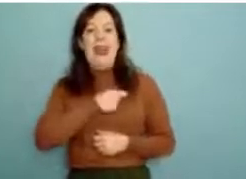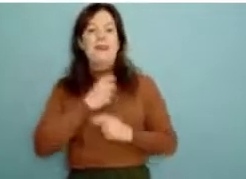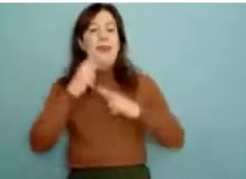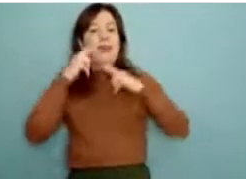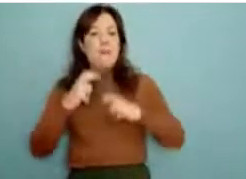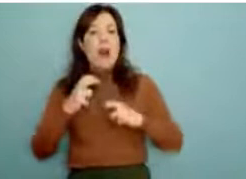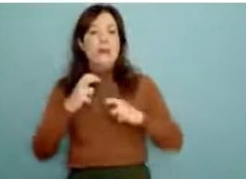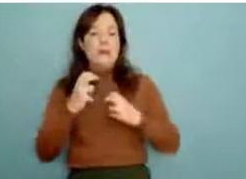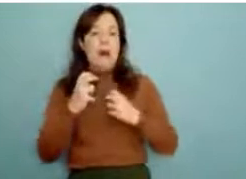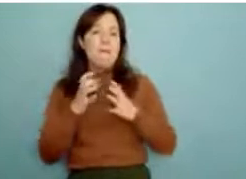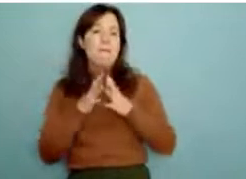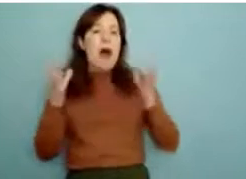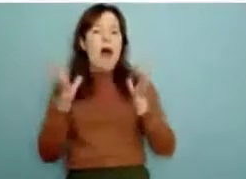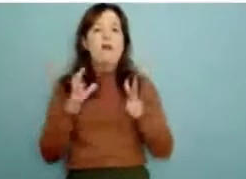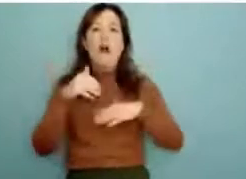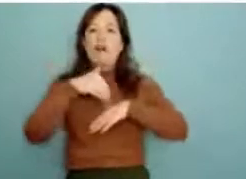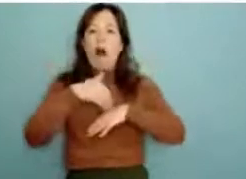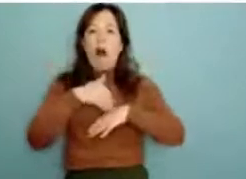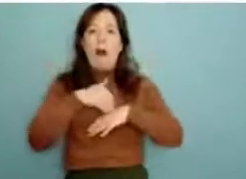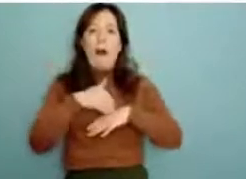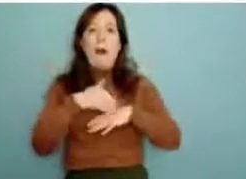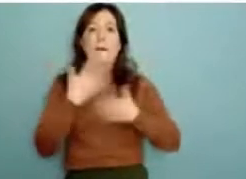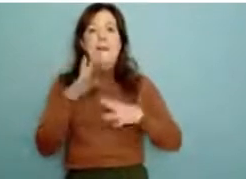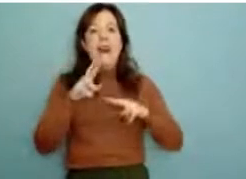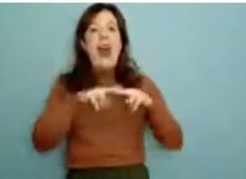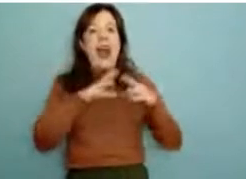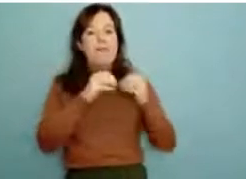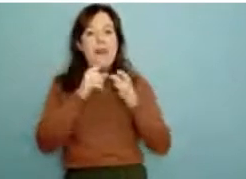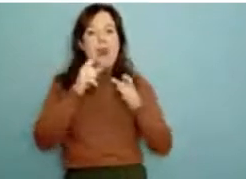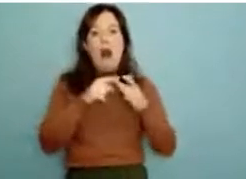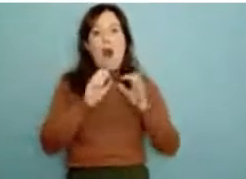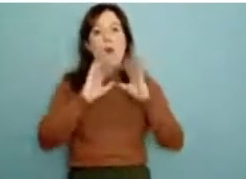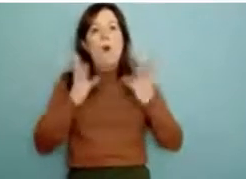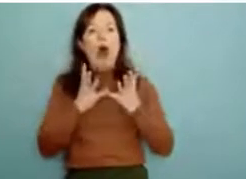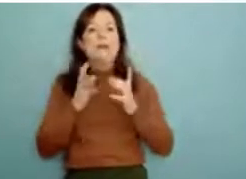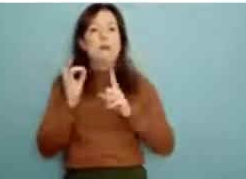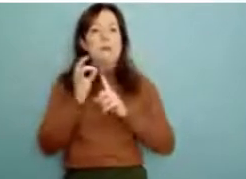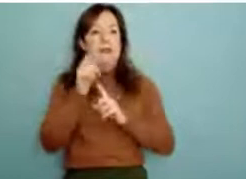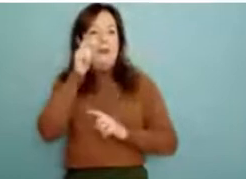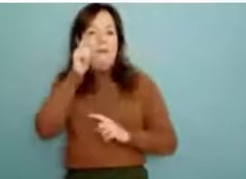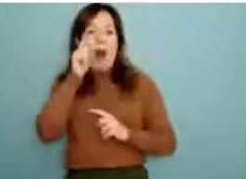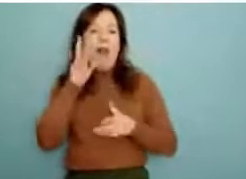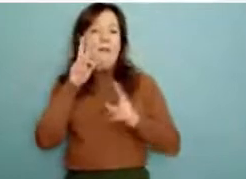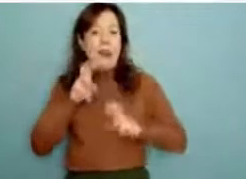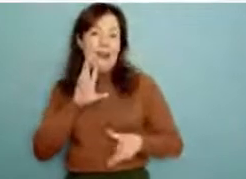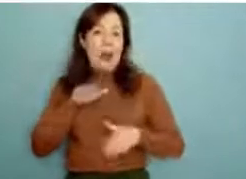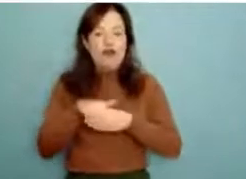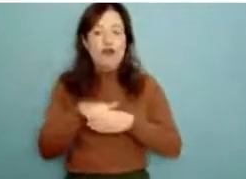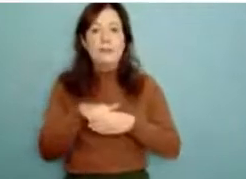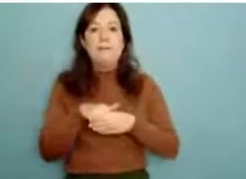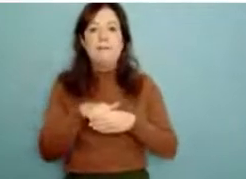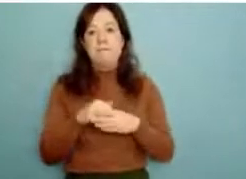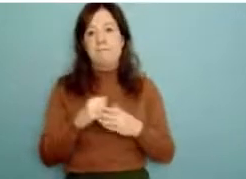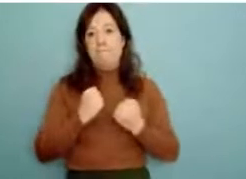crime and was involved in an FBI-led worldwide paedophile investigation. Because of some of the work that I